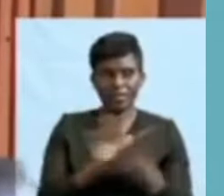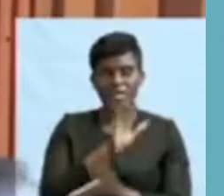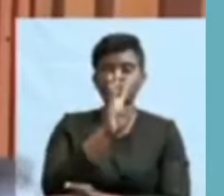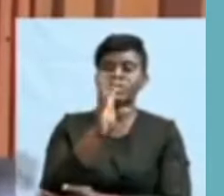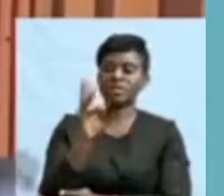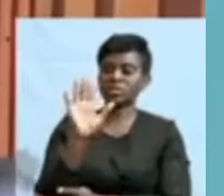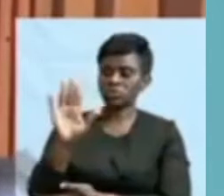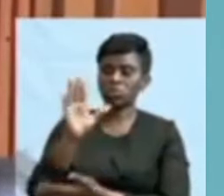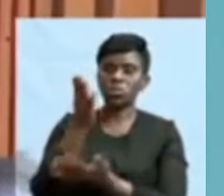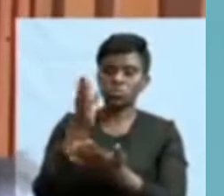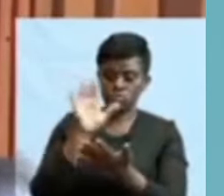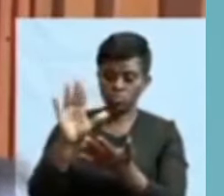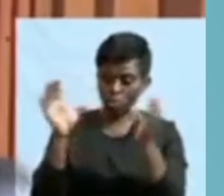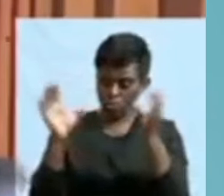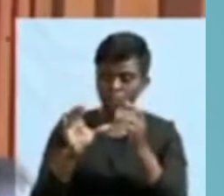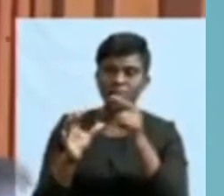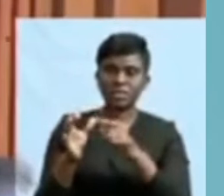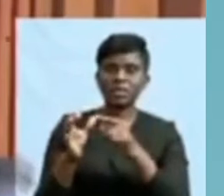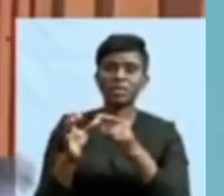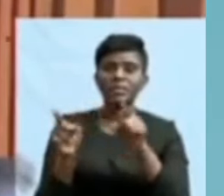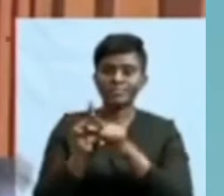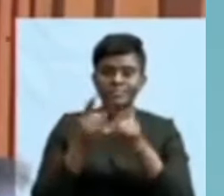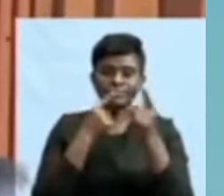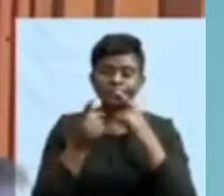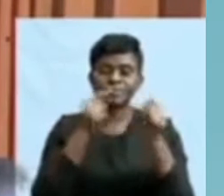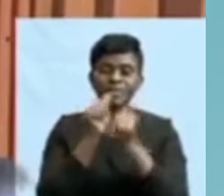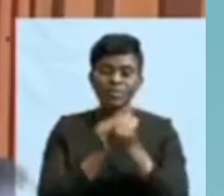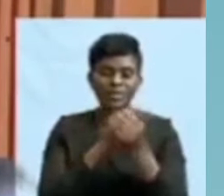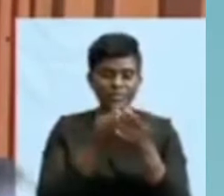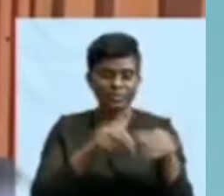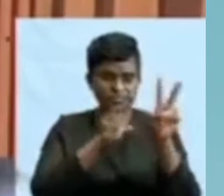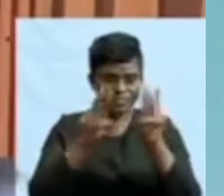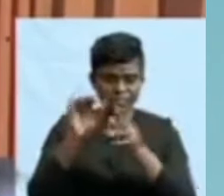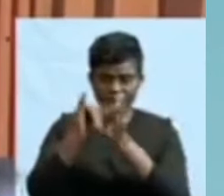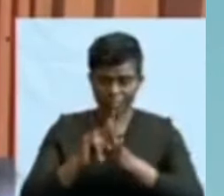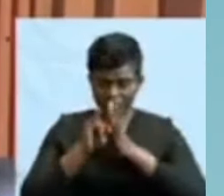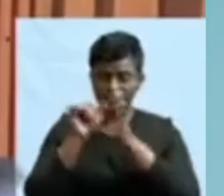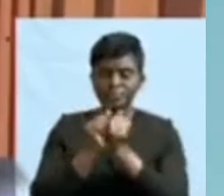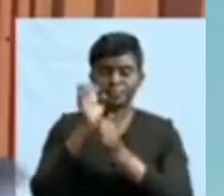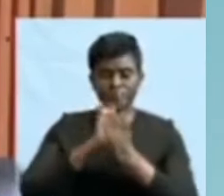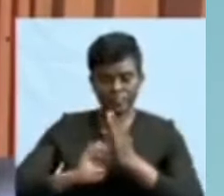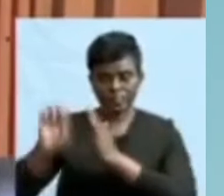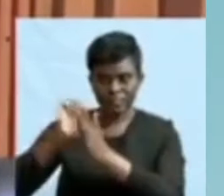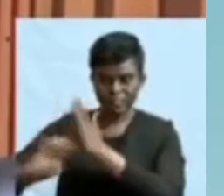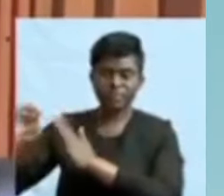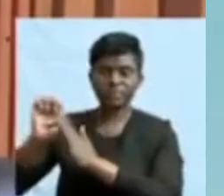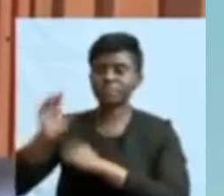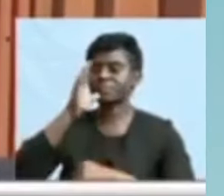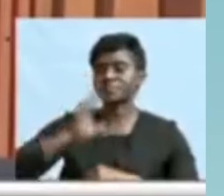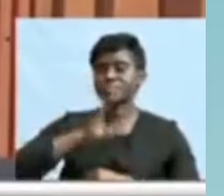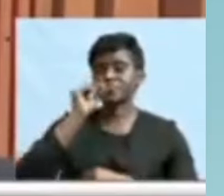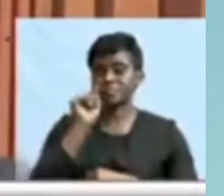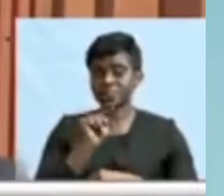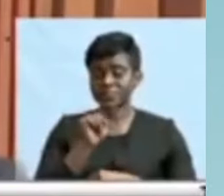46, your committee talks of failure to monitor import and exports. Madam Speaker,